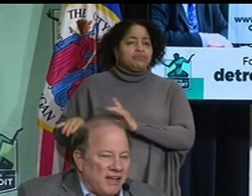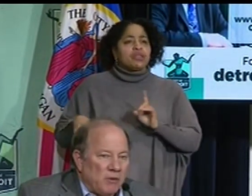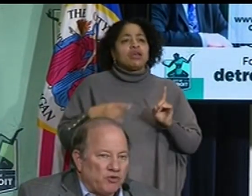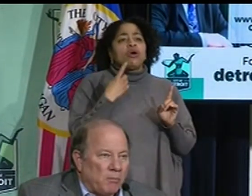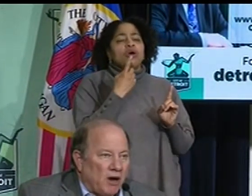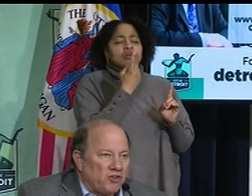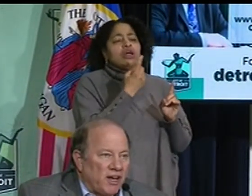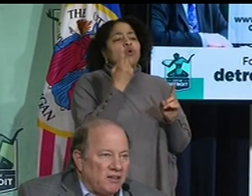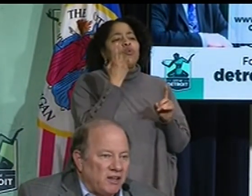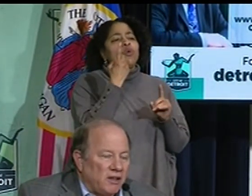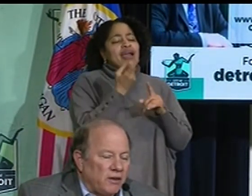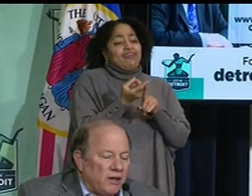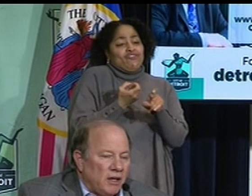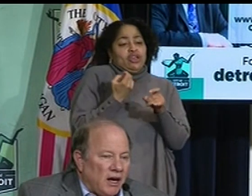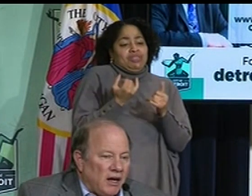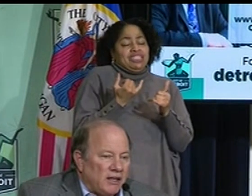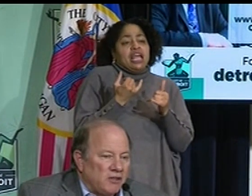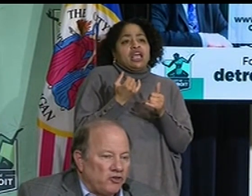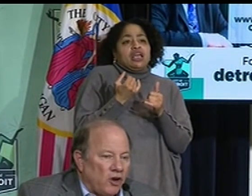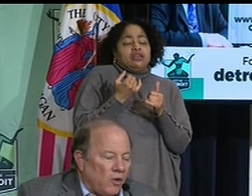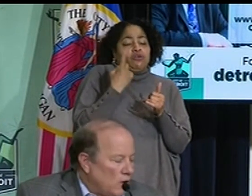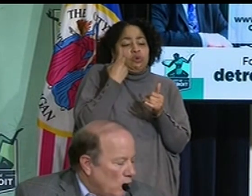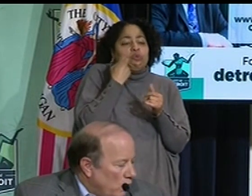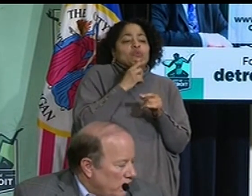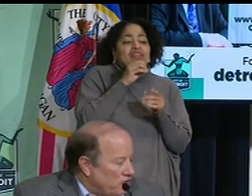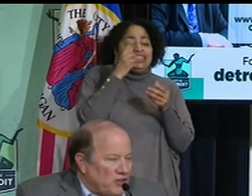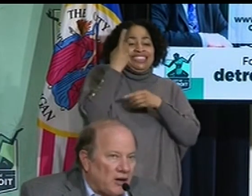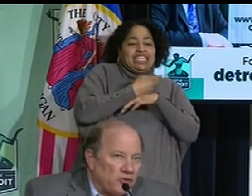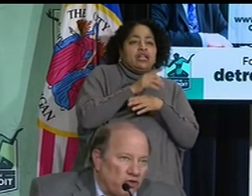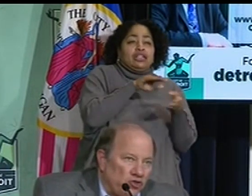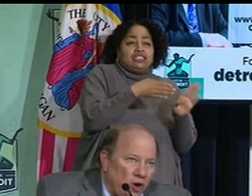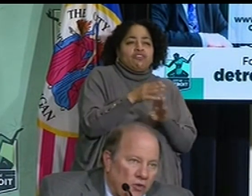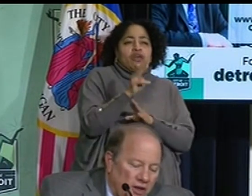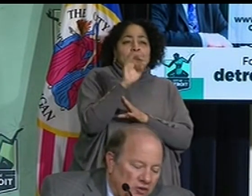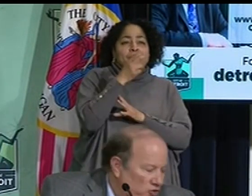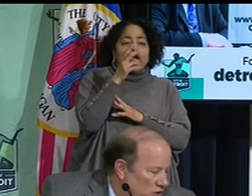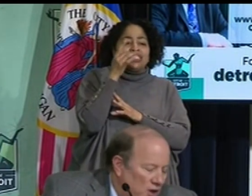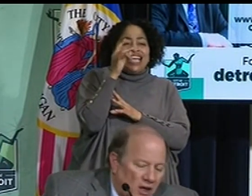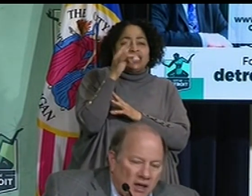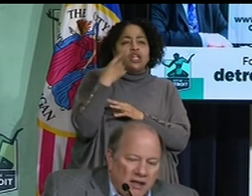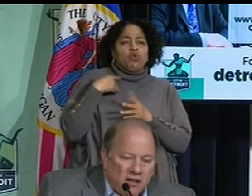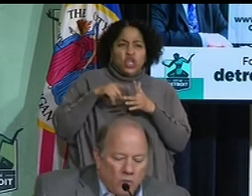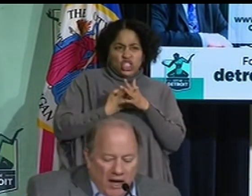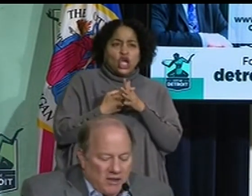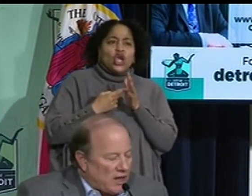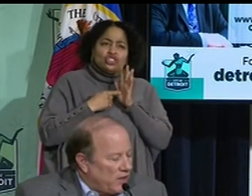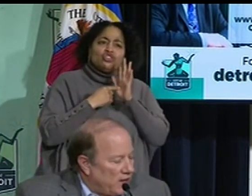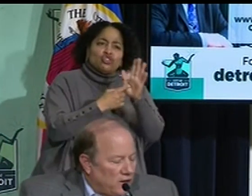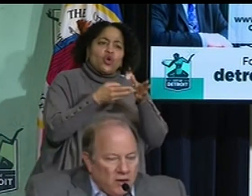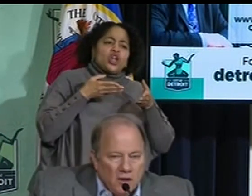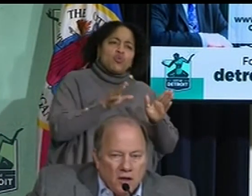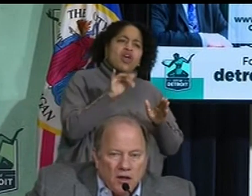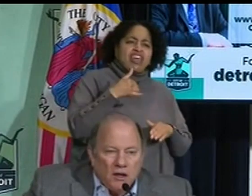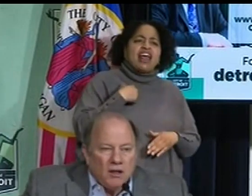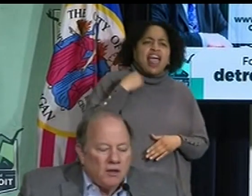came in today was from March 18th. And so we're going to start to show this in a way that I